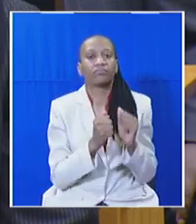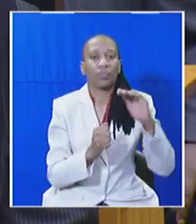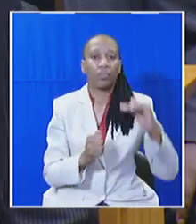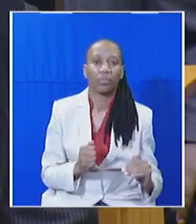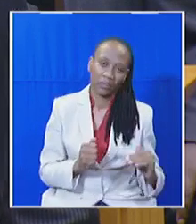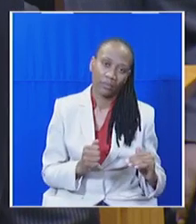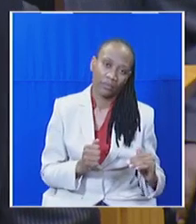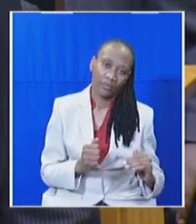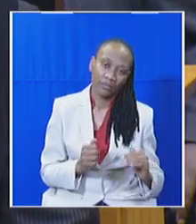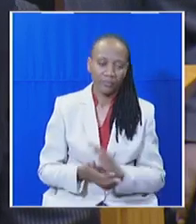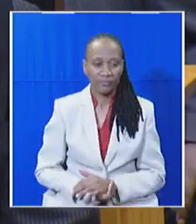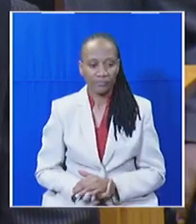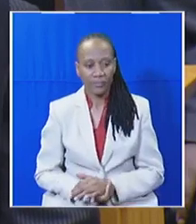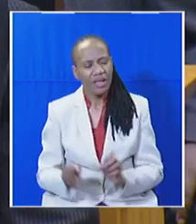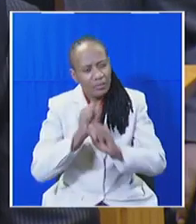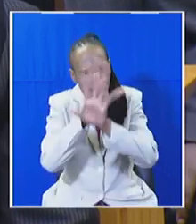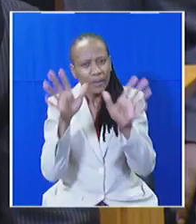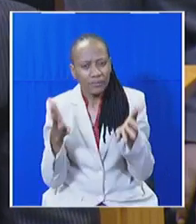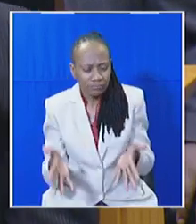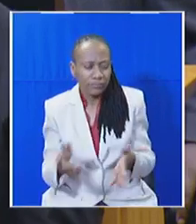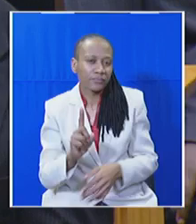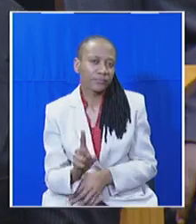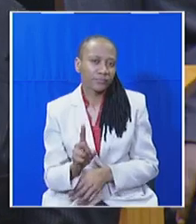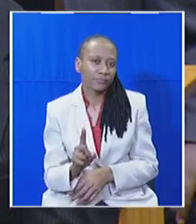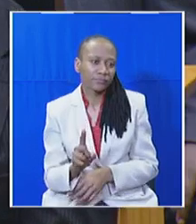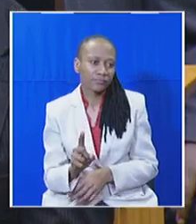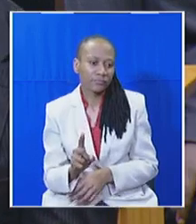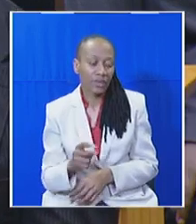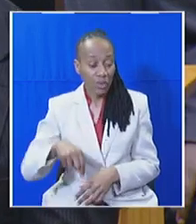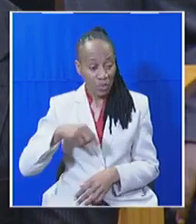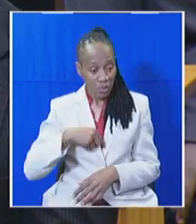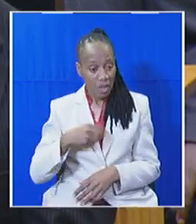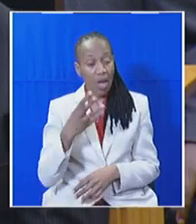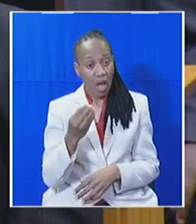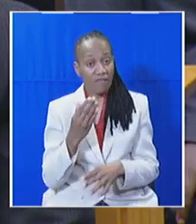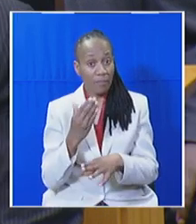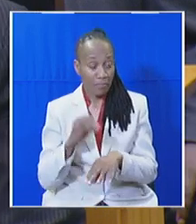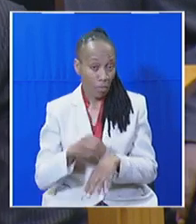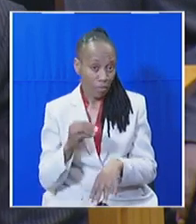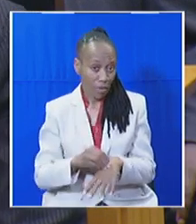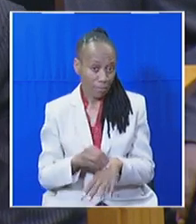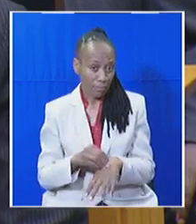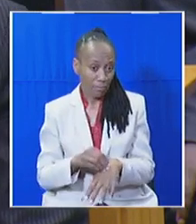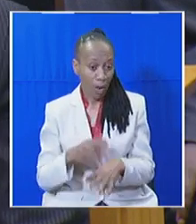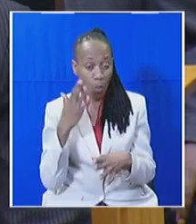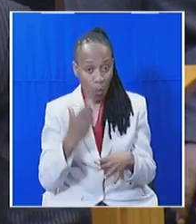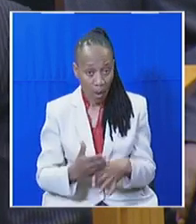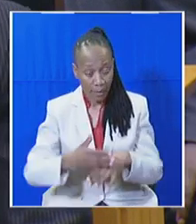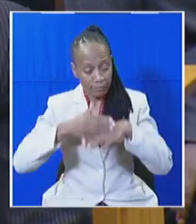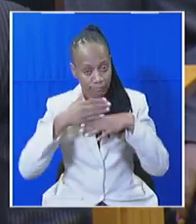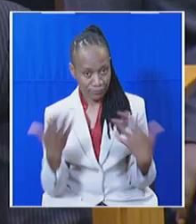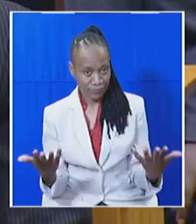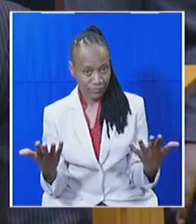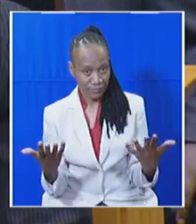Honorable President, it's quite clear to me that we in fact face a job crisis. And it's epitomized by